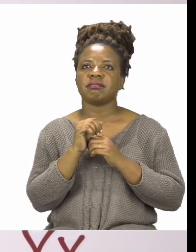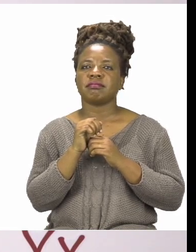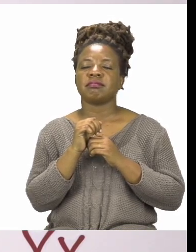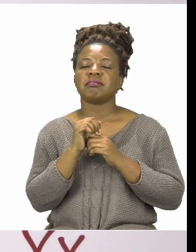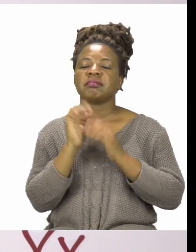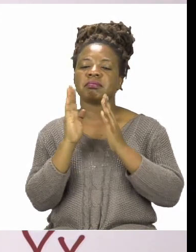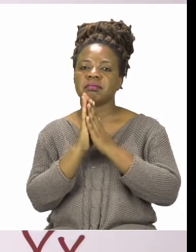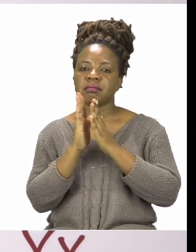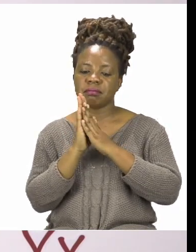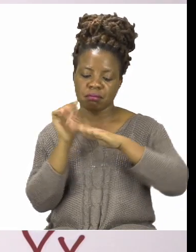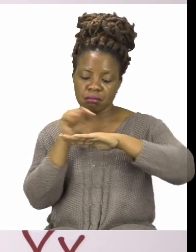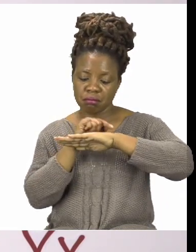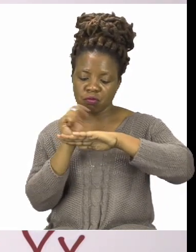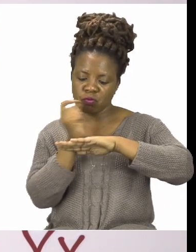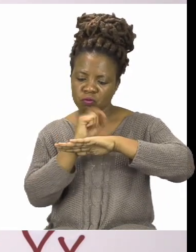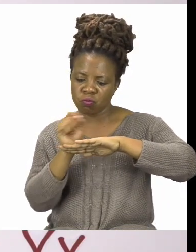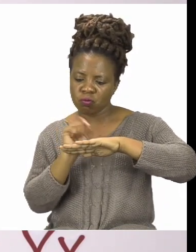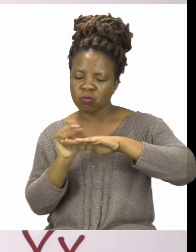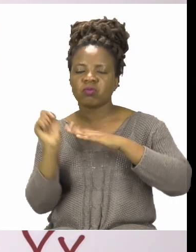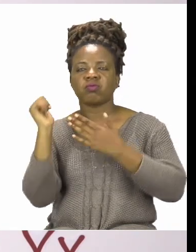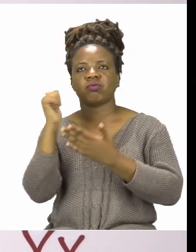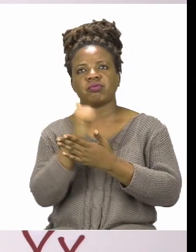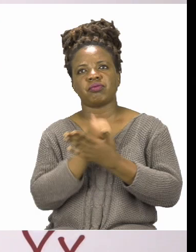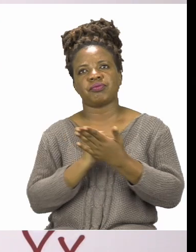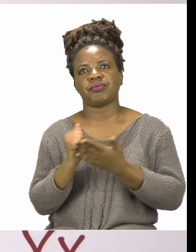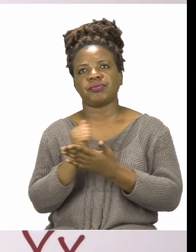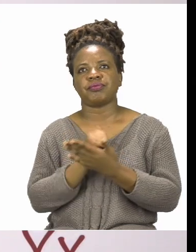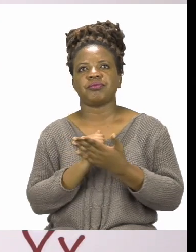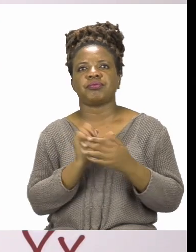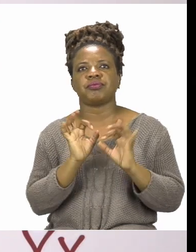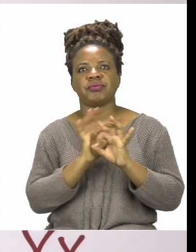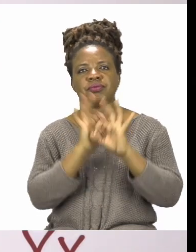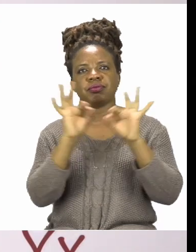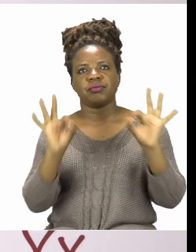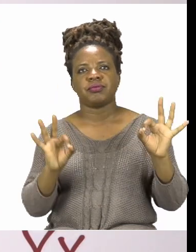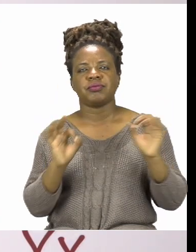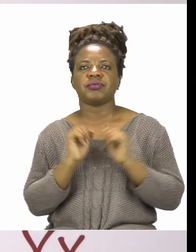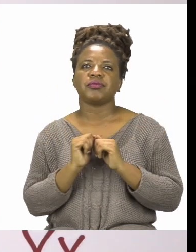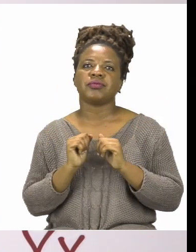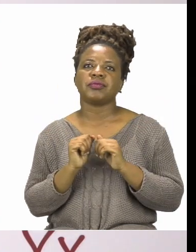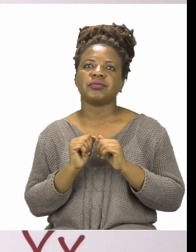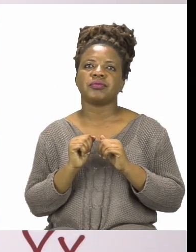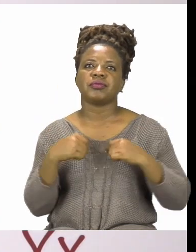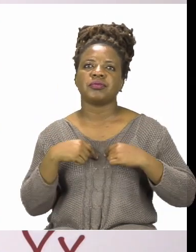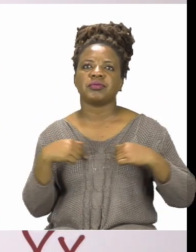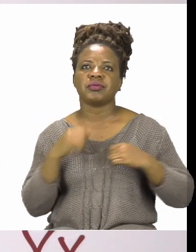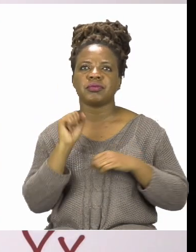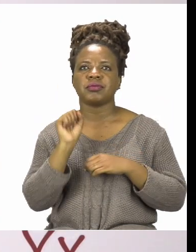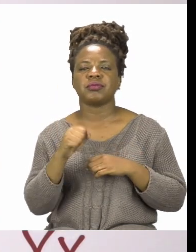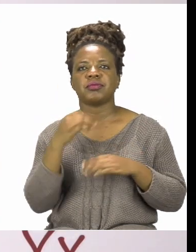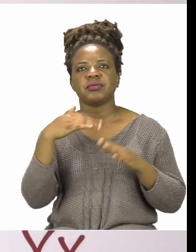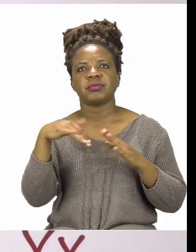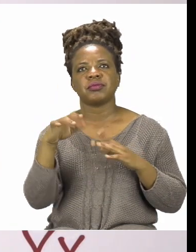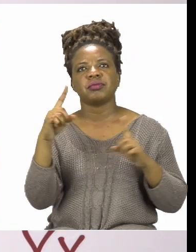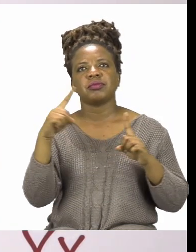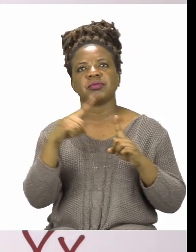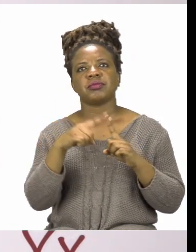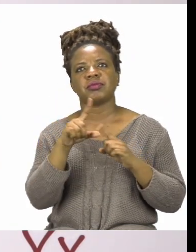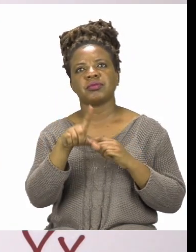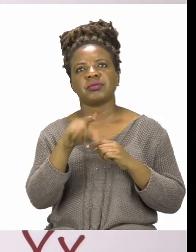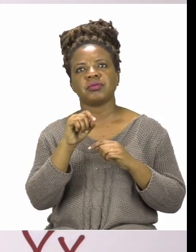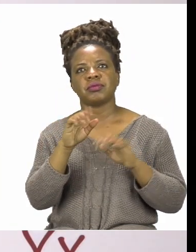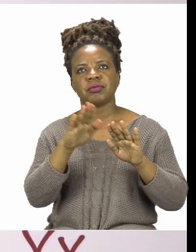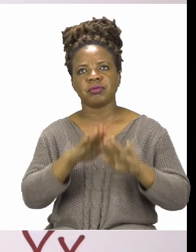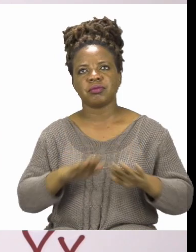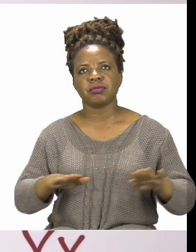is nice and neat. Now let's try with our new word after. We can go to